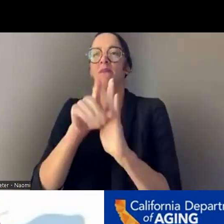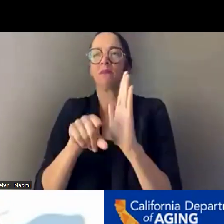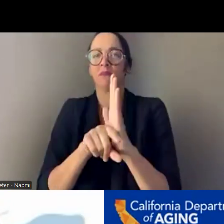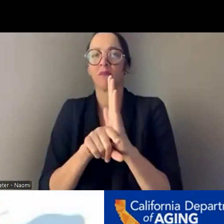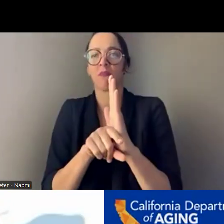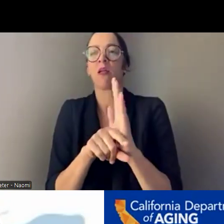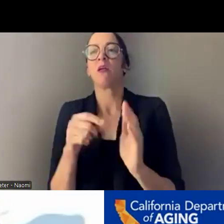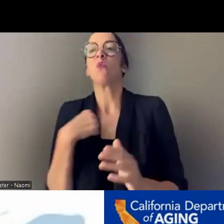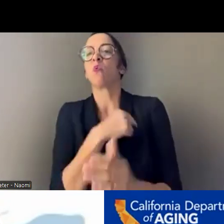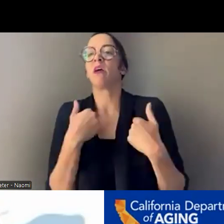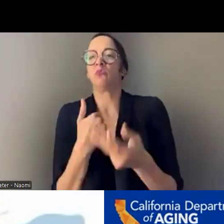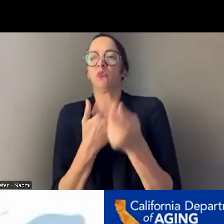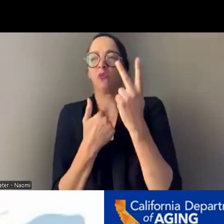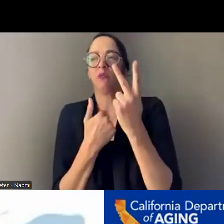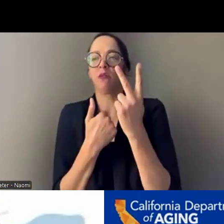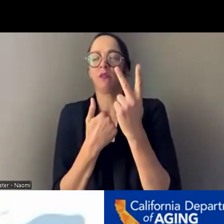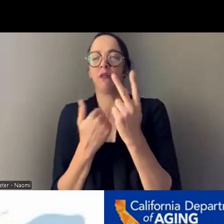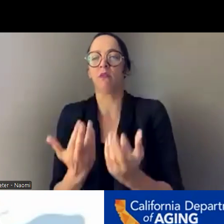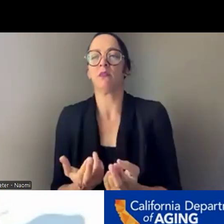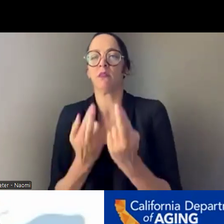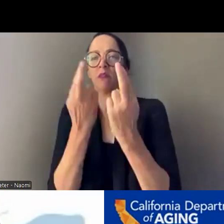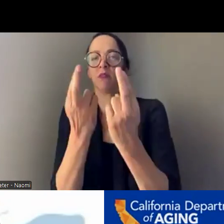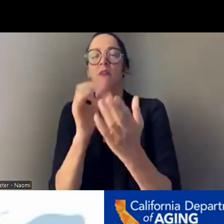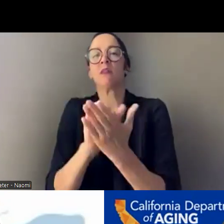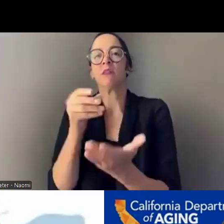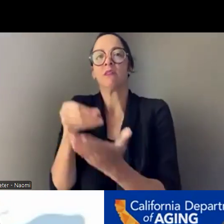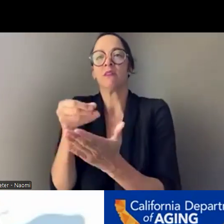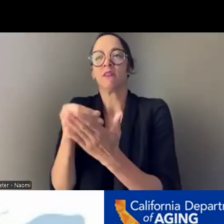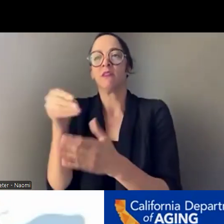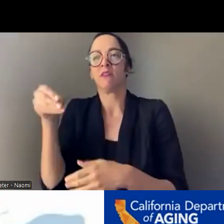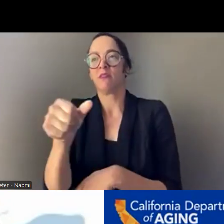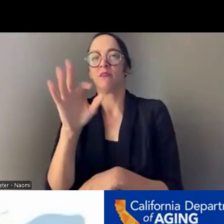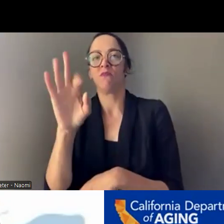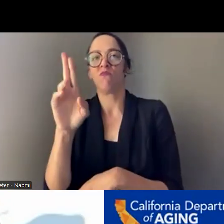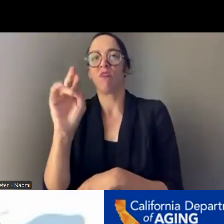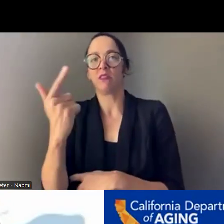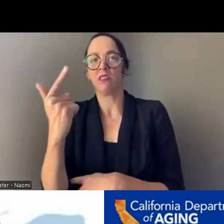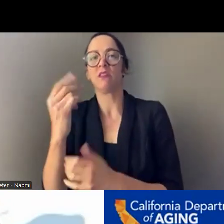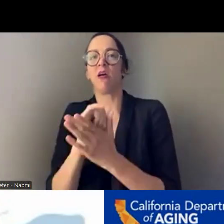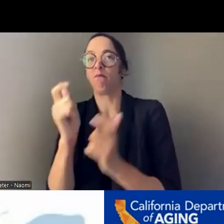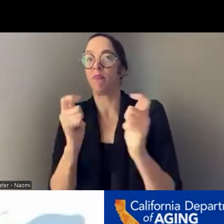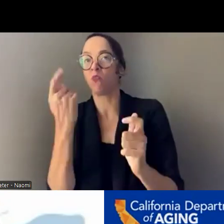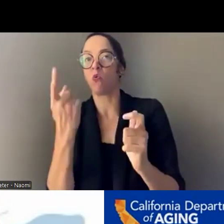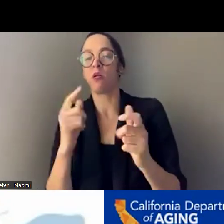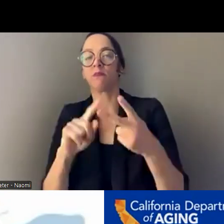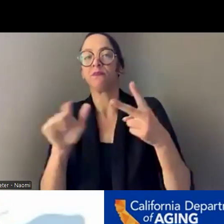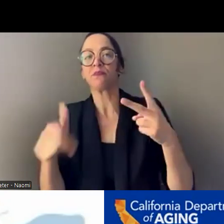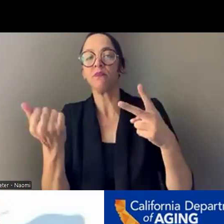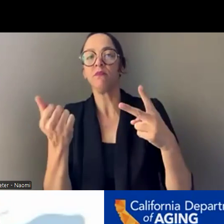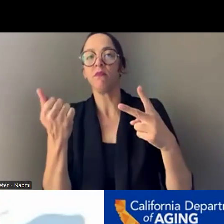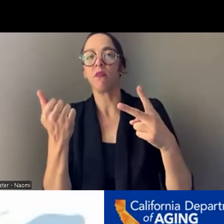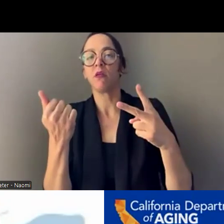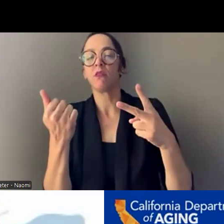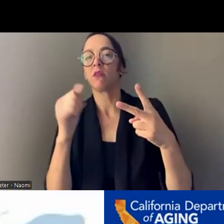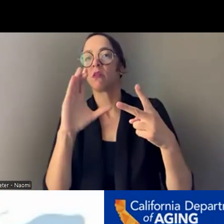recommendations. One was the funding, which was the big one, and the other one is the Cal ITP, the payments and benefits,